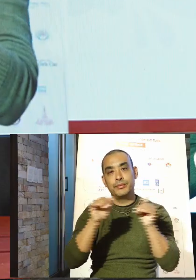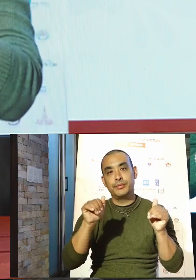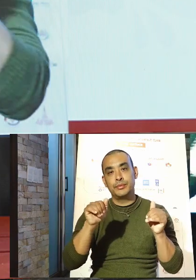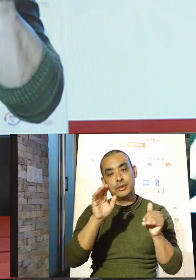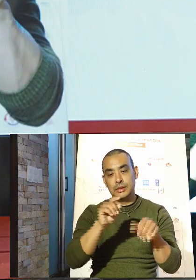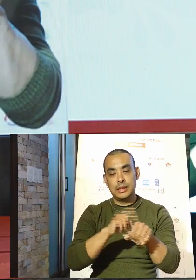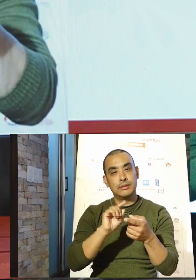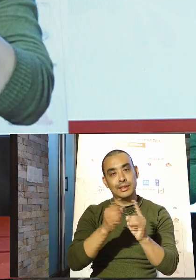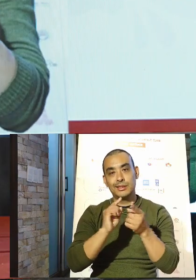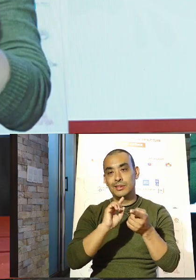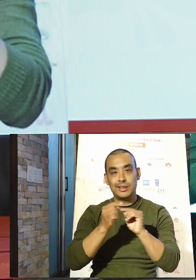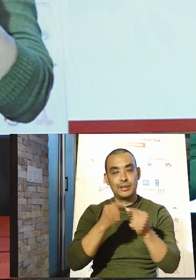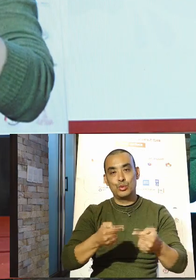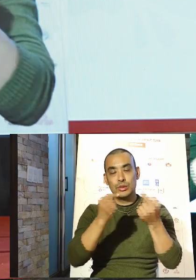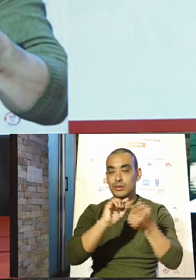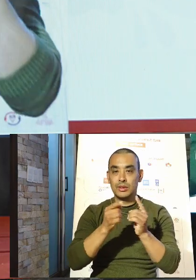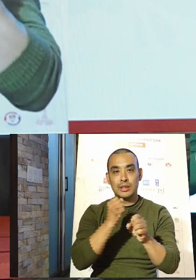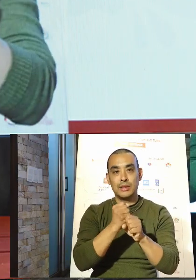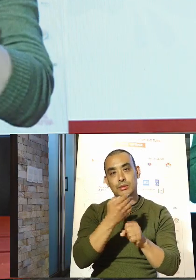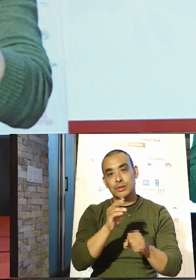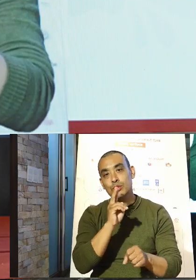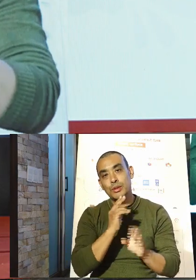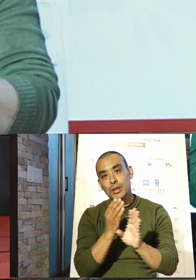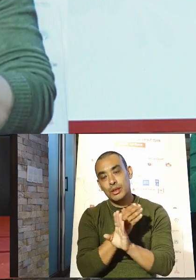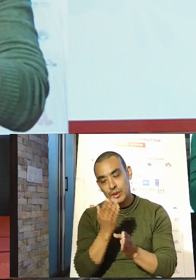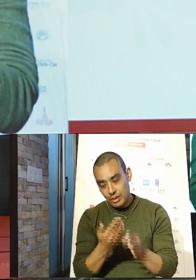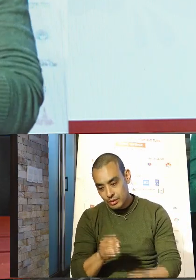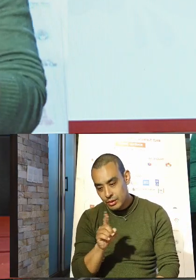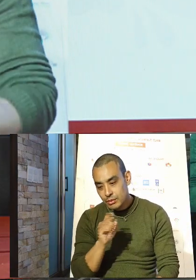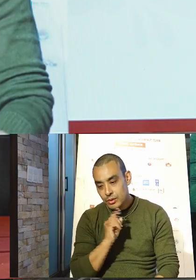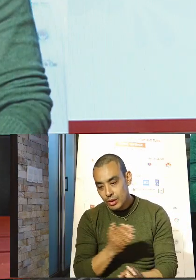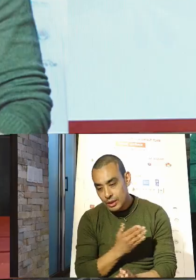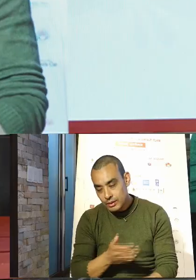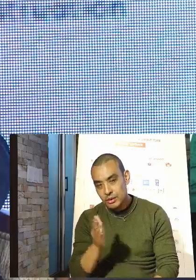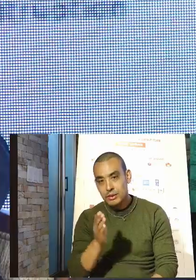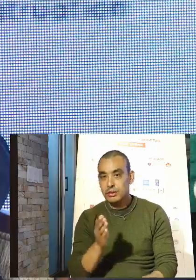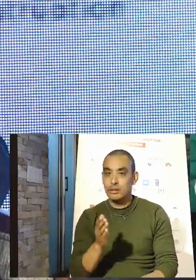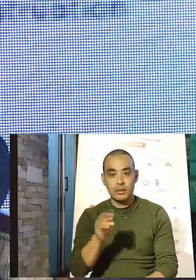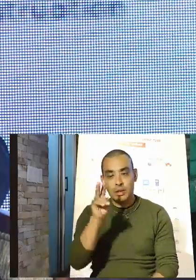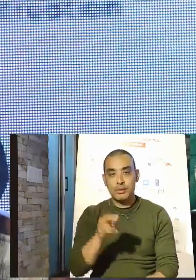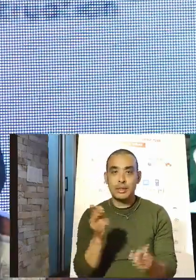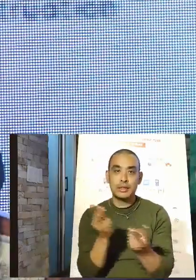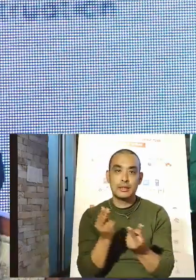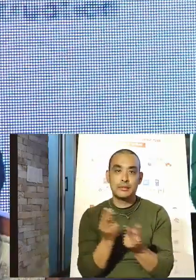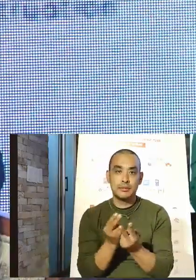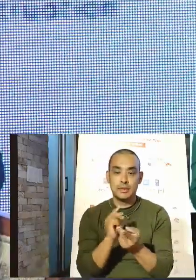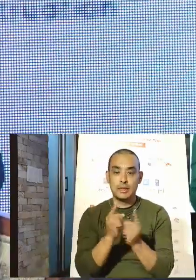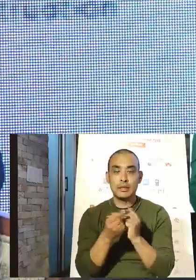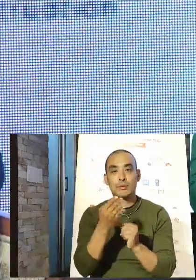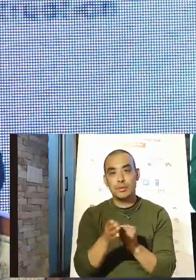over time too, right? So whether that was 2 years ago or 10 years ago, the scenario has changed a lot. So I think